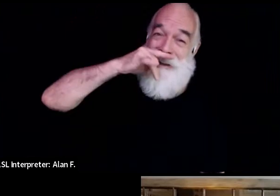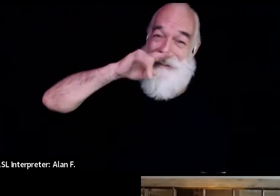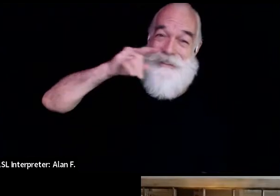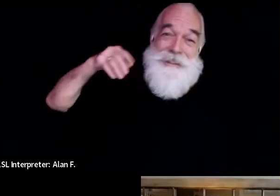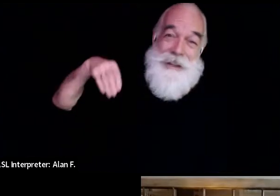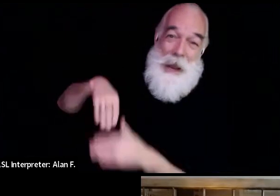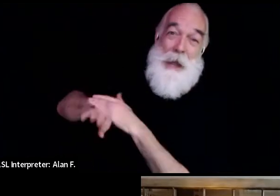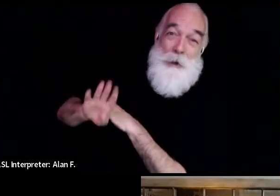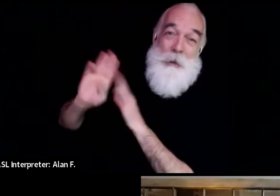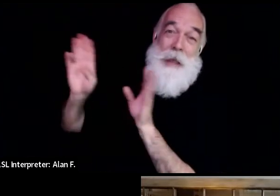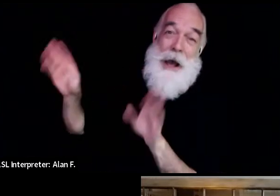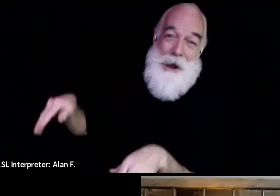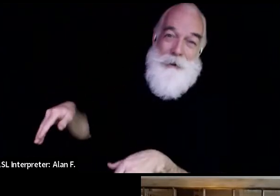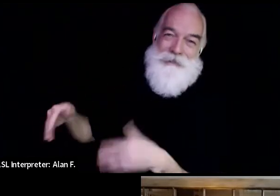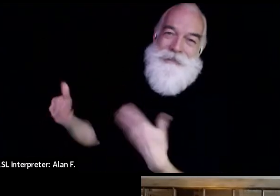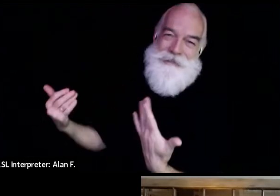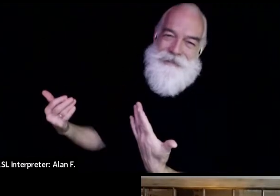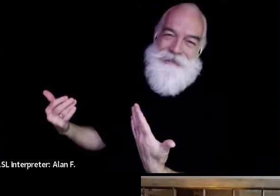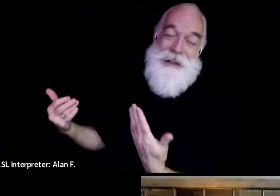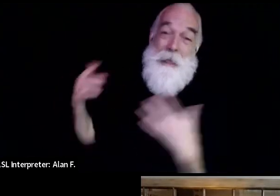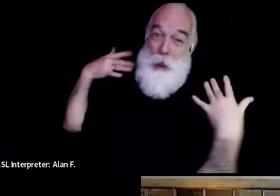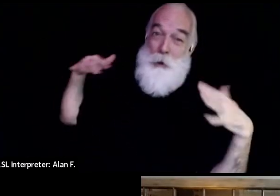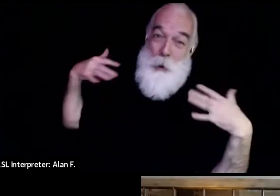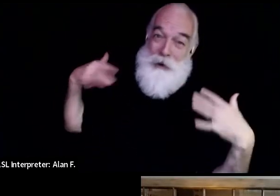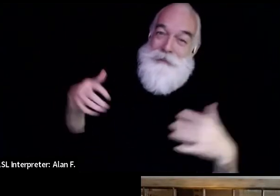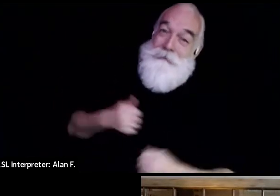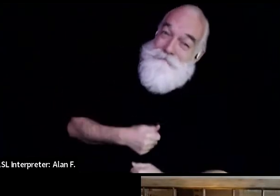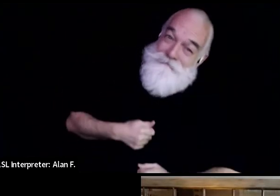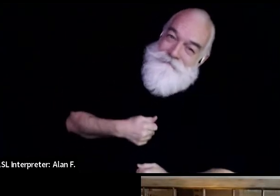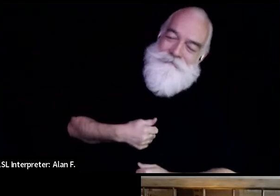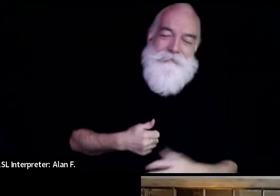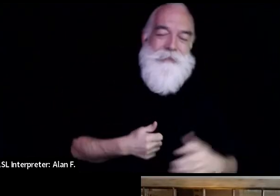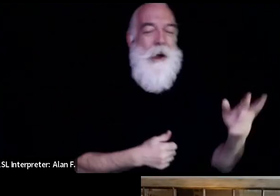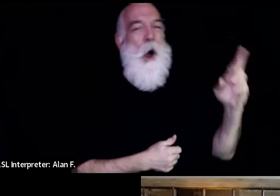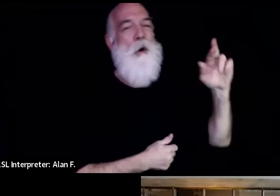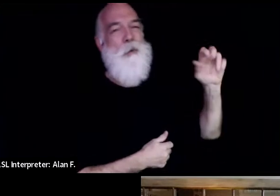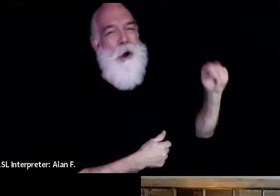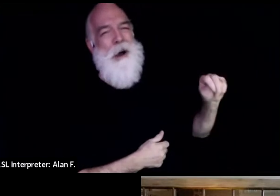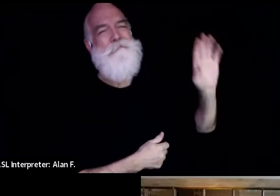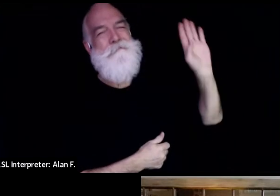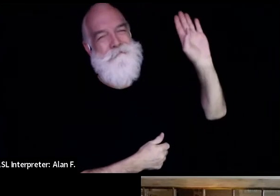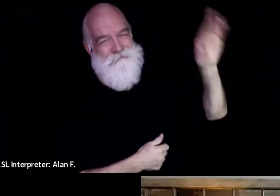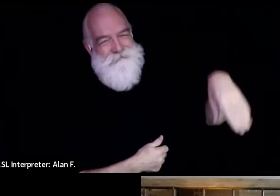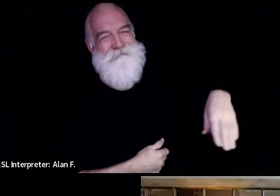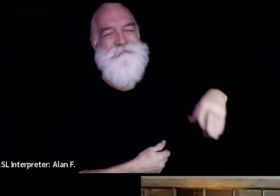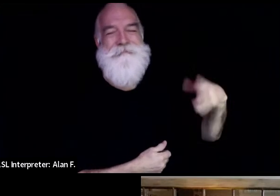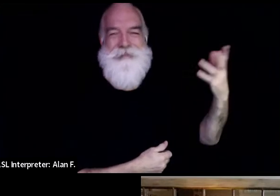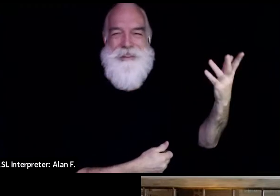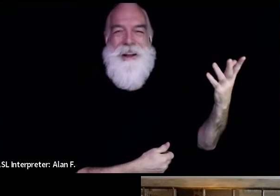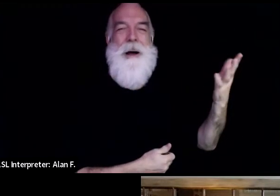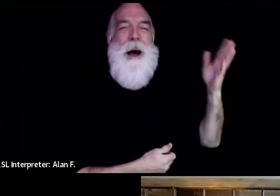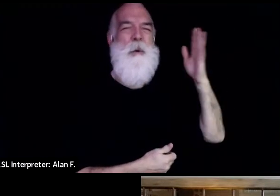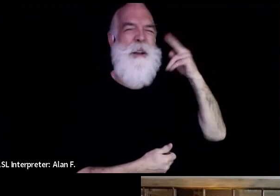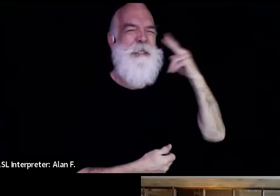This could be our viral moment, you know, like we've seen some of these. So along those lines, I mean, your anti-violence